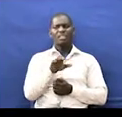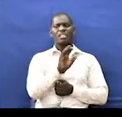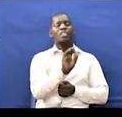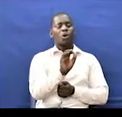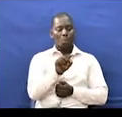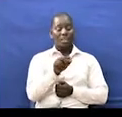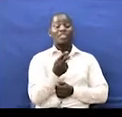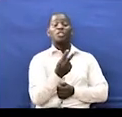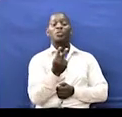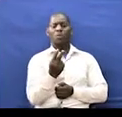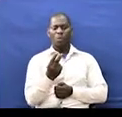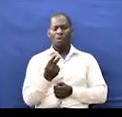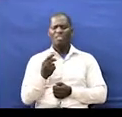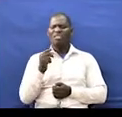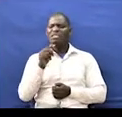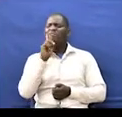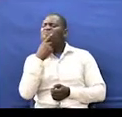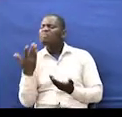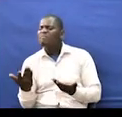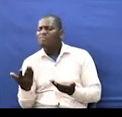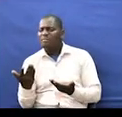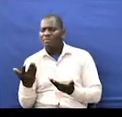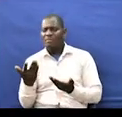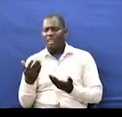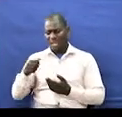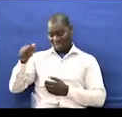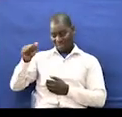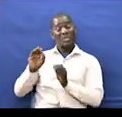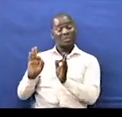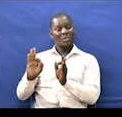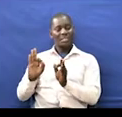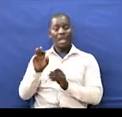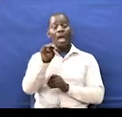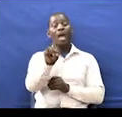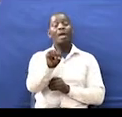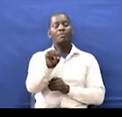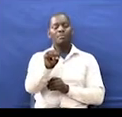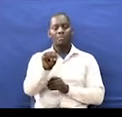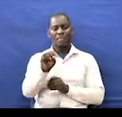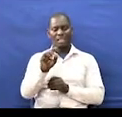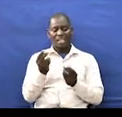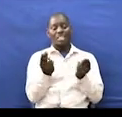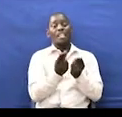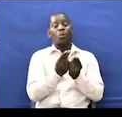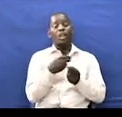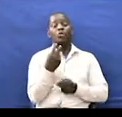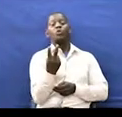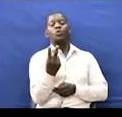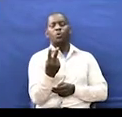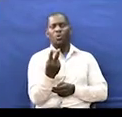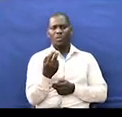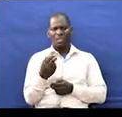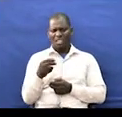What is the answer? Yes, good. That now m is going to be equals to 2. But what are the unit?